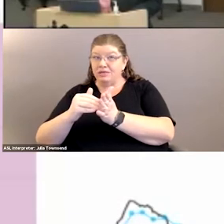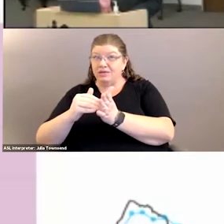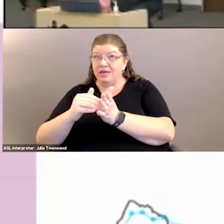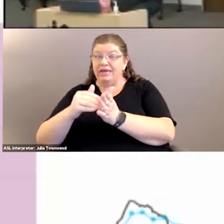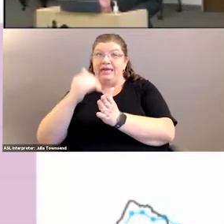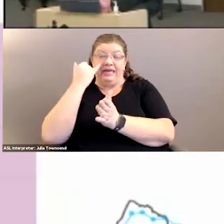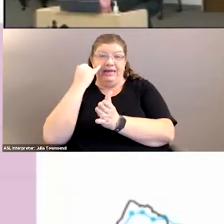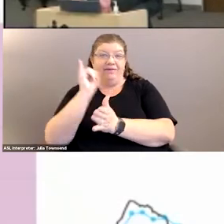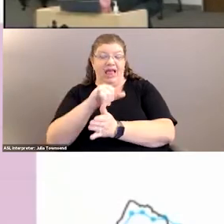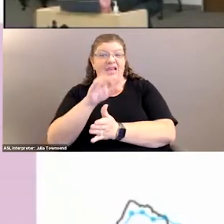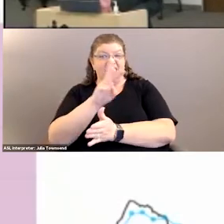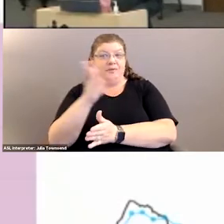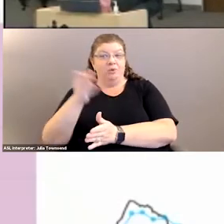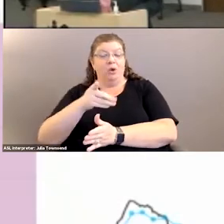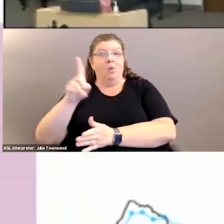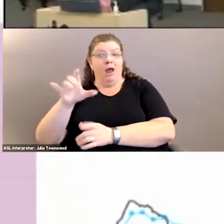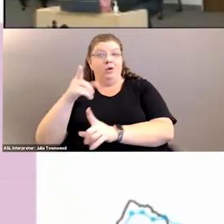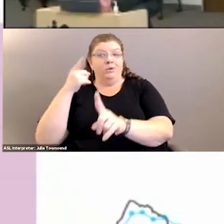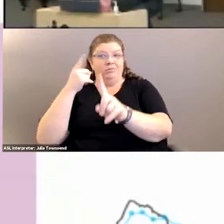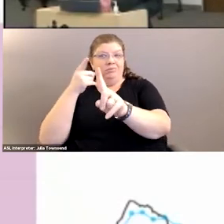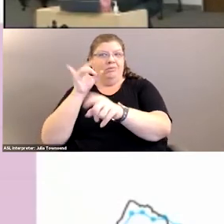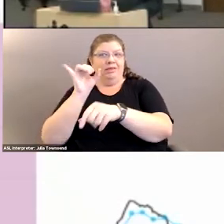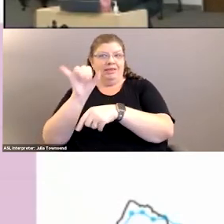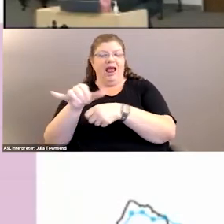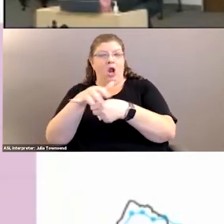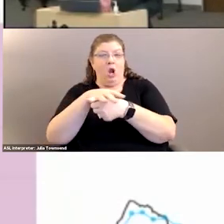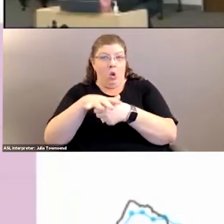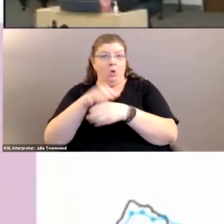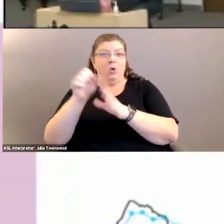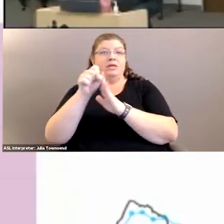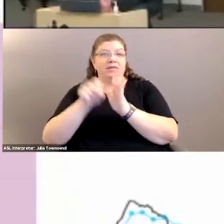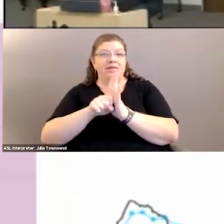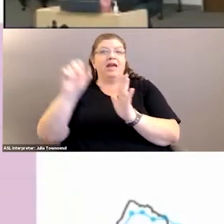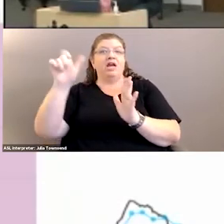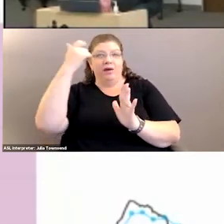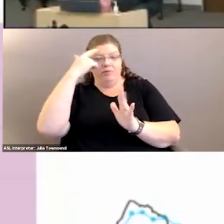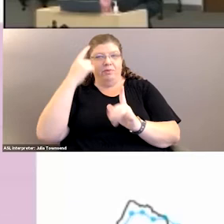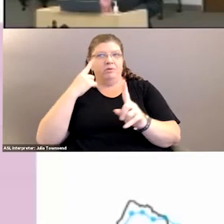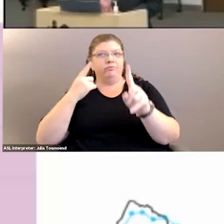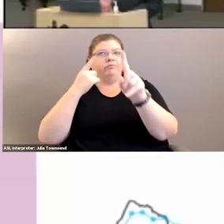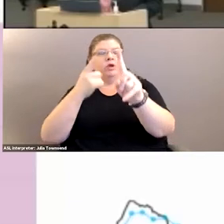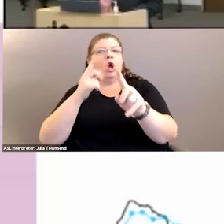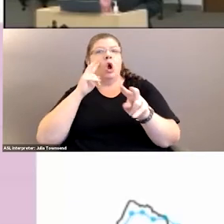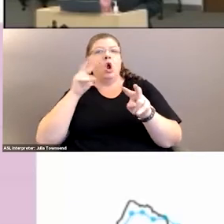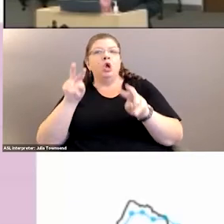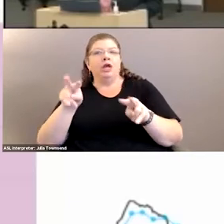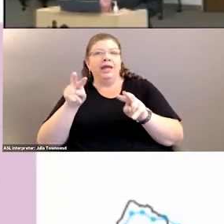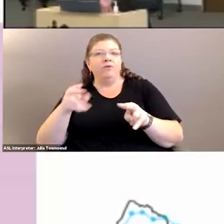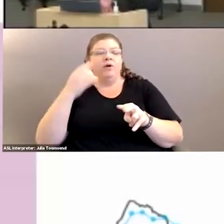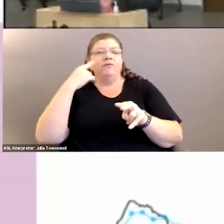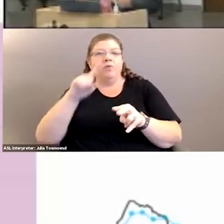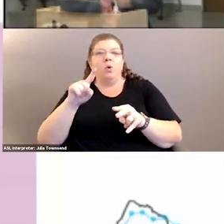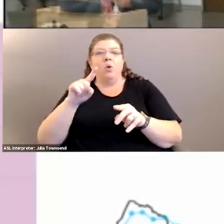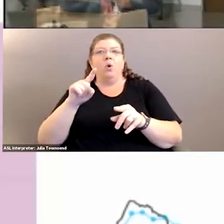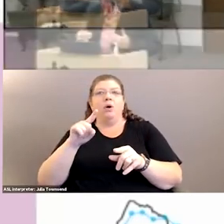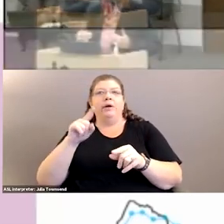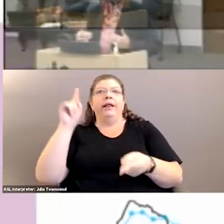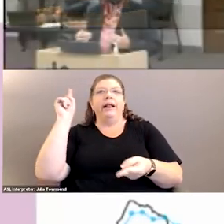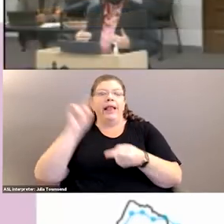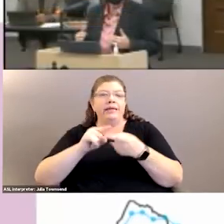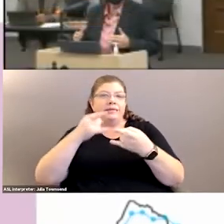is um what both local and state governments are looking to in terms of lessening mass